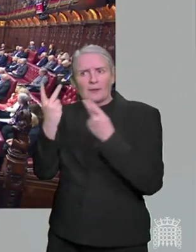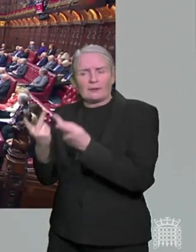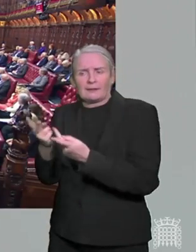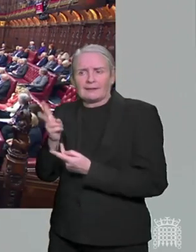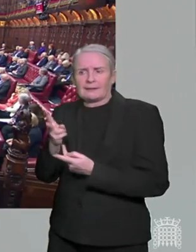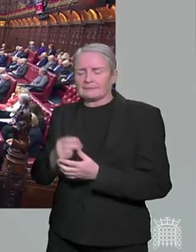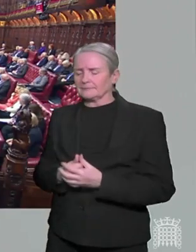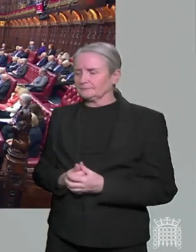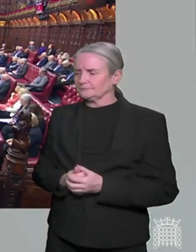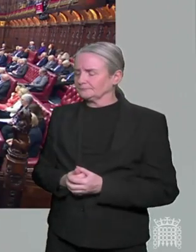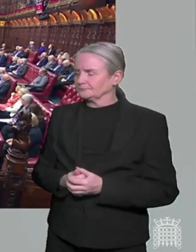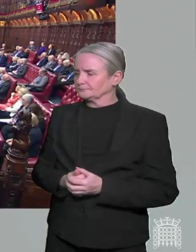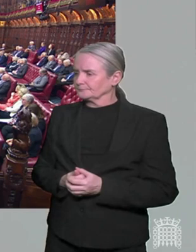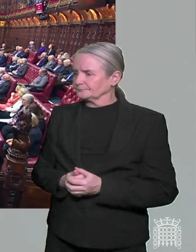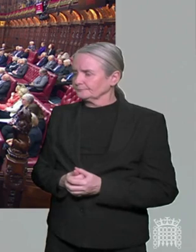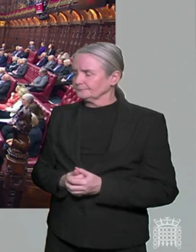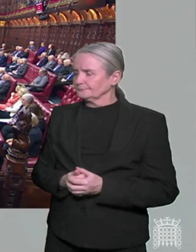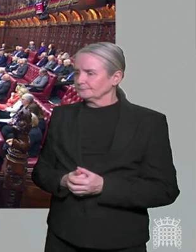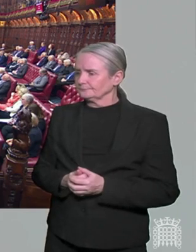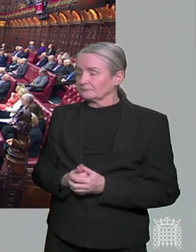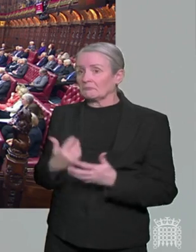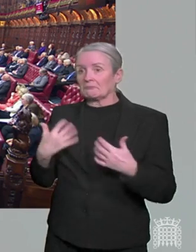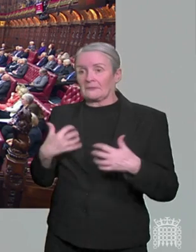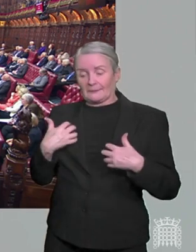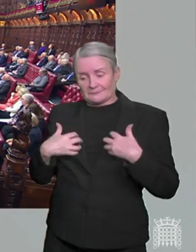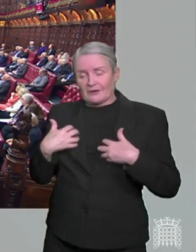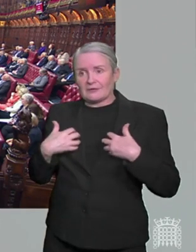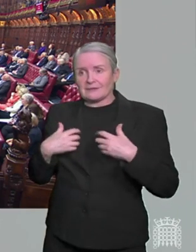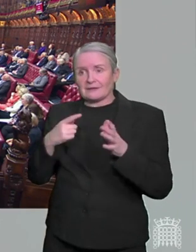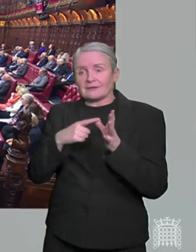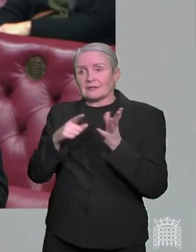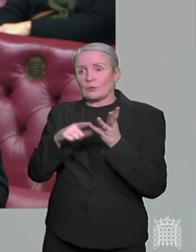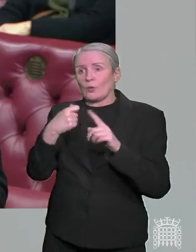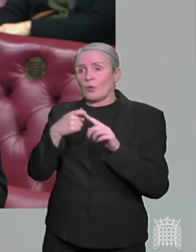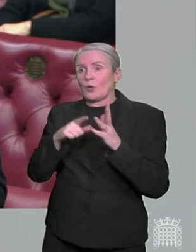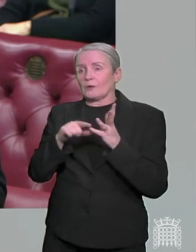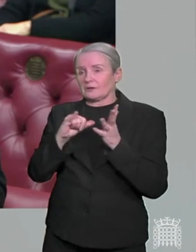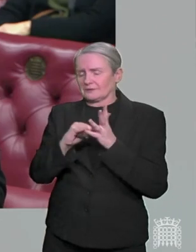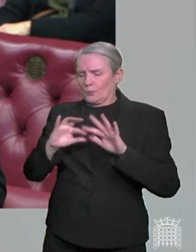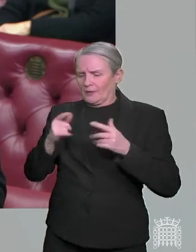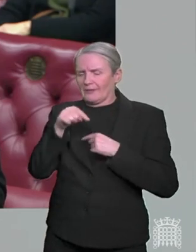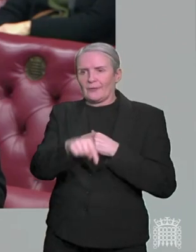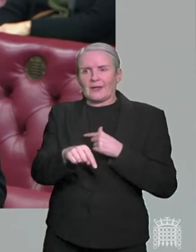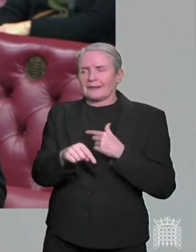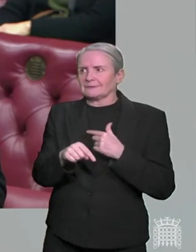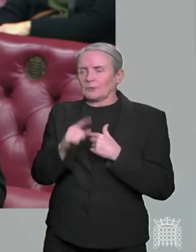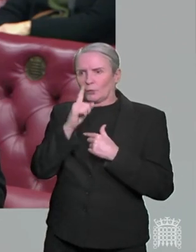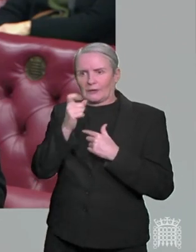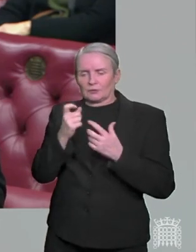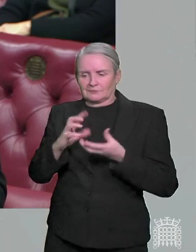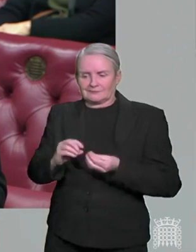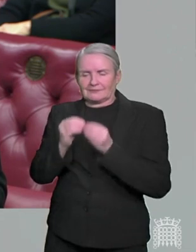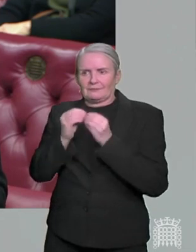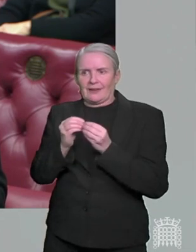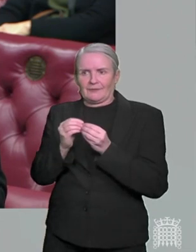agreement is incredibly important and very, very exciting. And without it, we would not actually be able to develop and get the sufficient number of nuclear submarines to